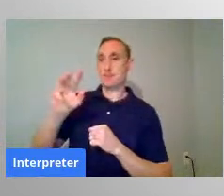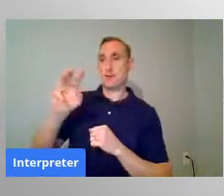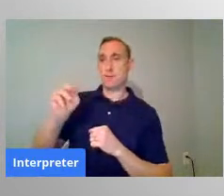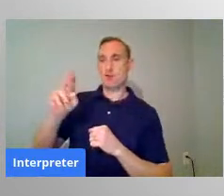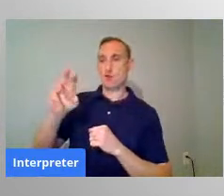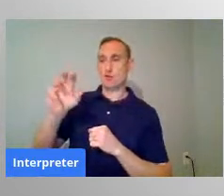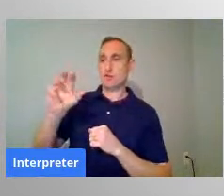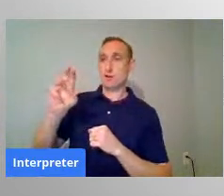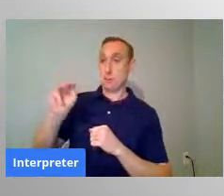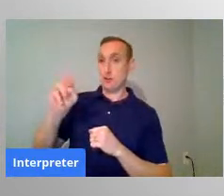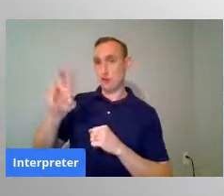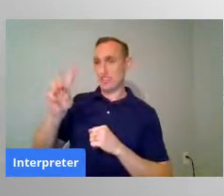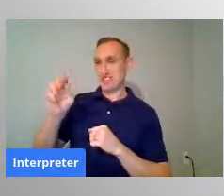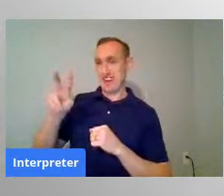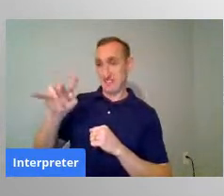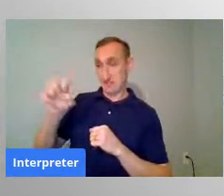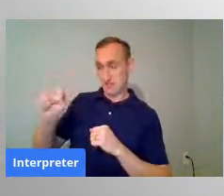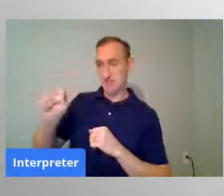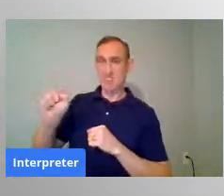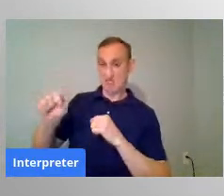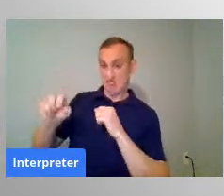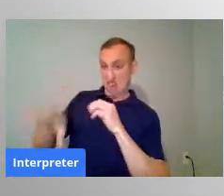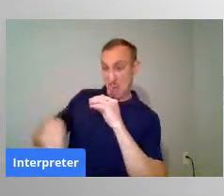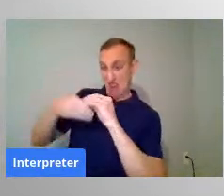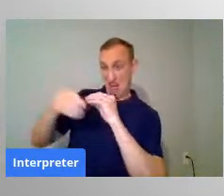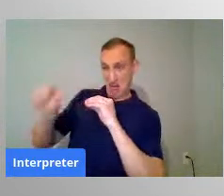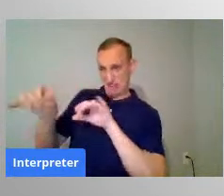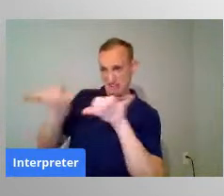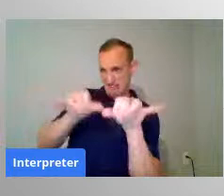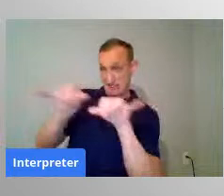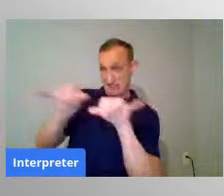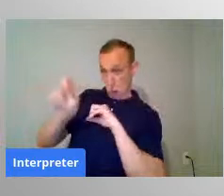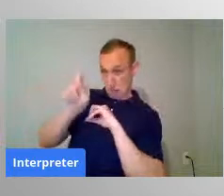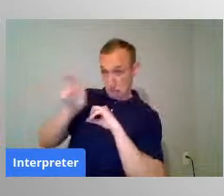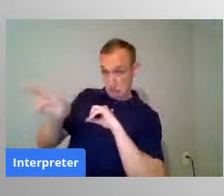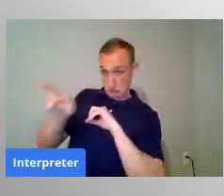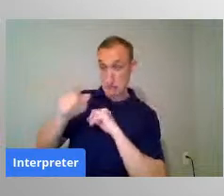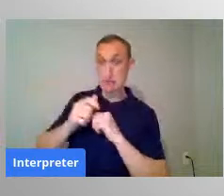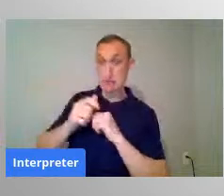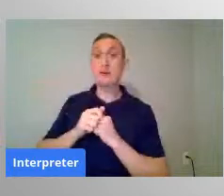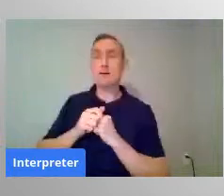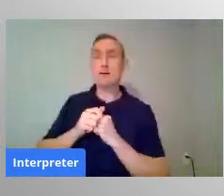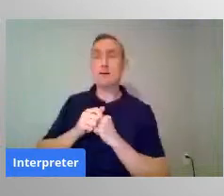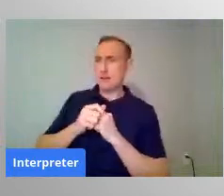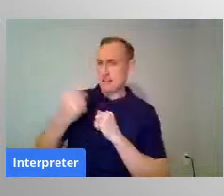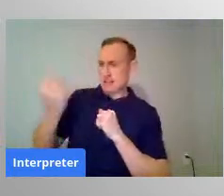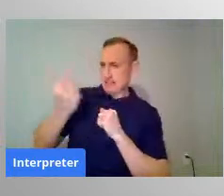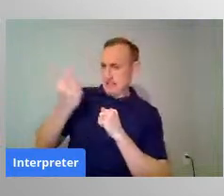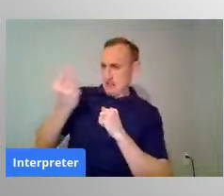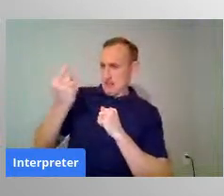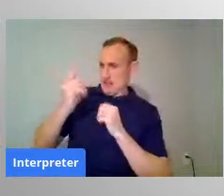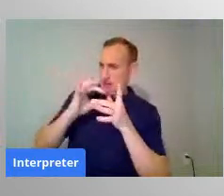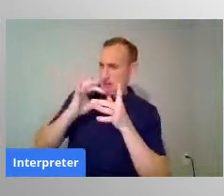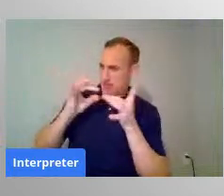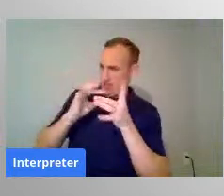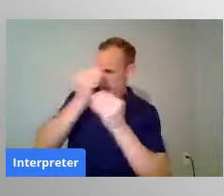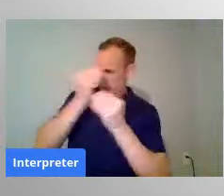It was wrong. Someone communicated, I think, to the entire board, I'm not sure,